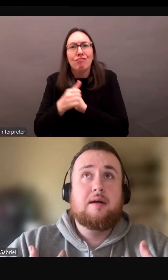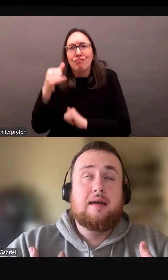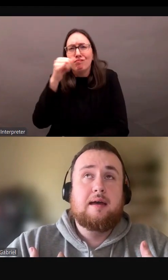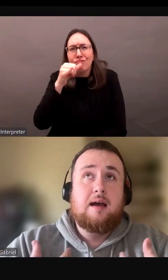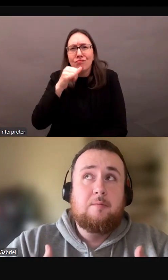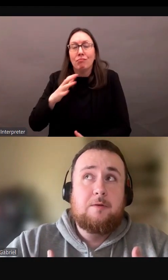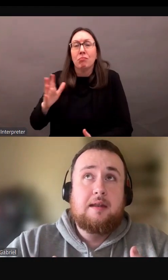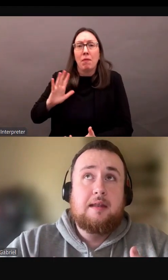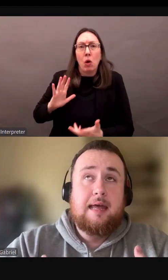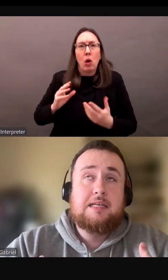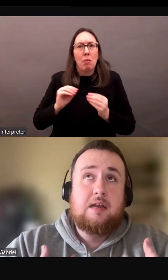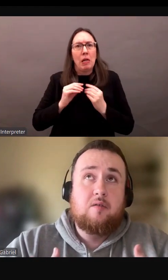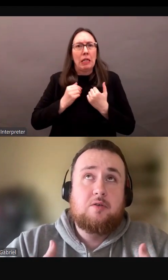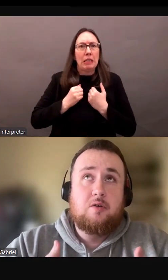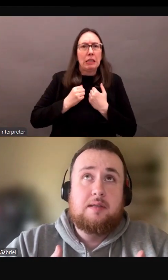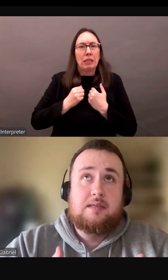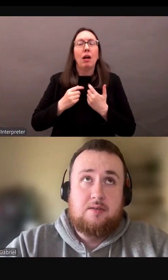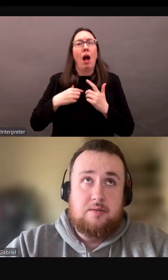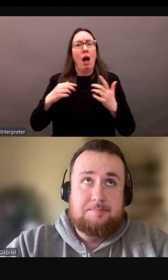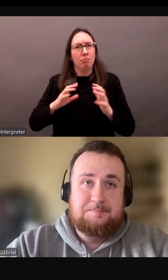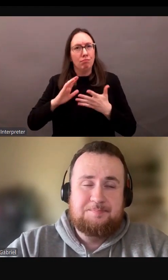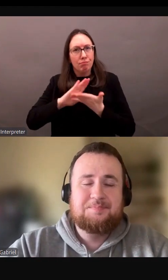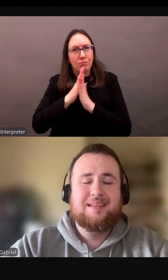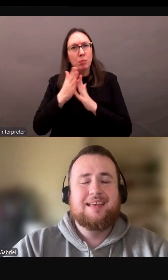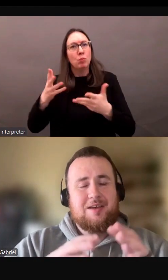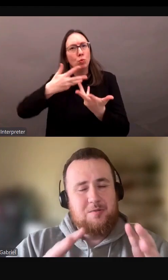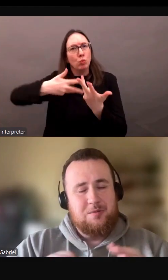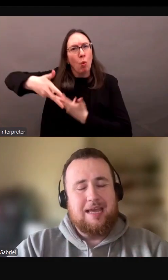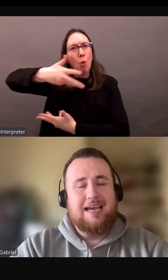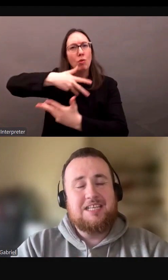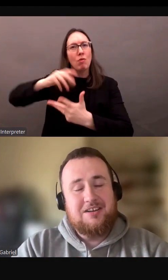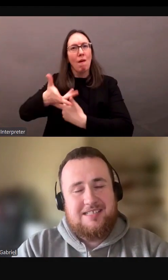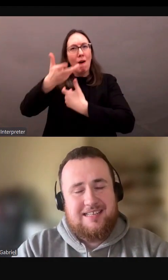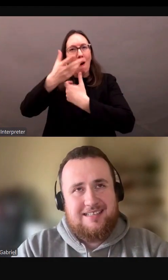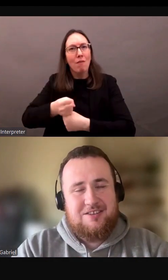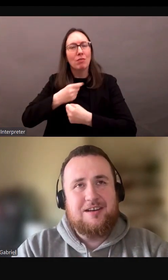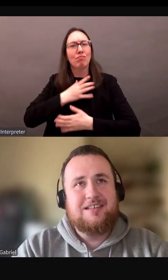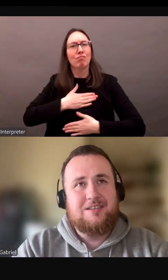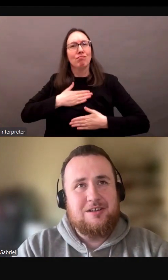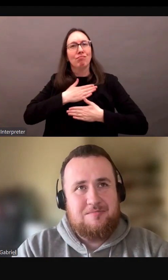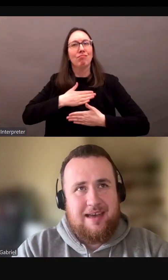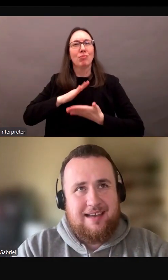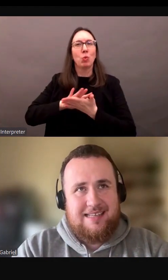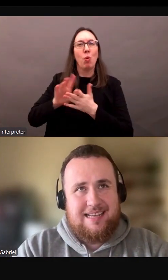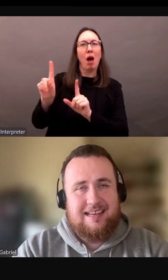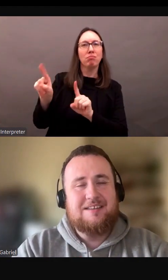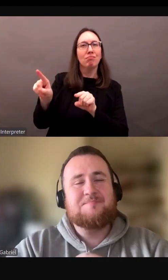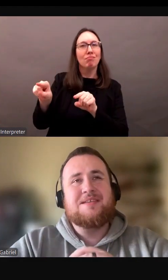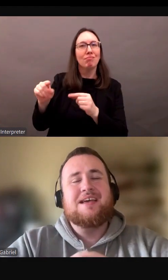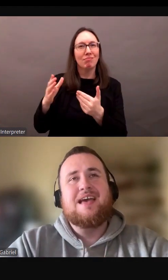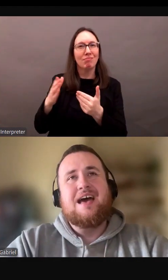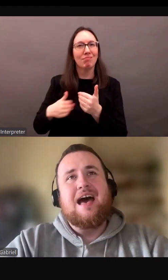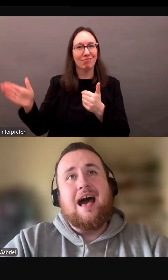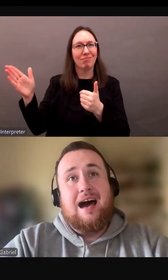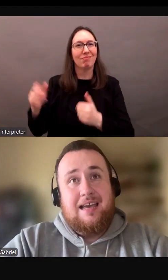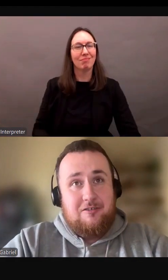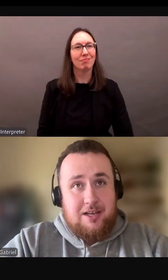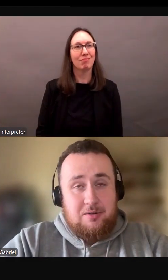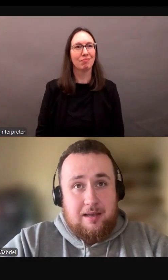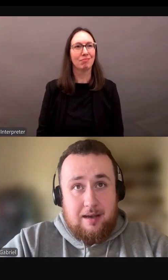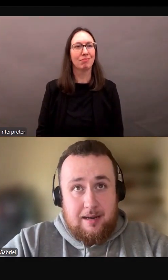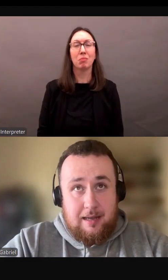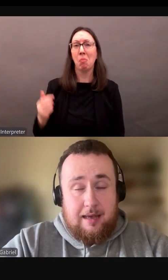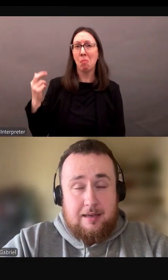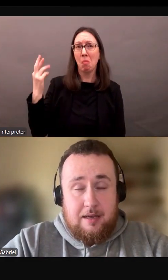more confident, and I actually loved going to school. I share this little story because I'll come back in a second. I